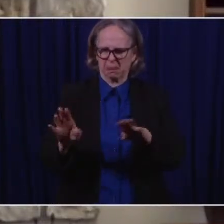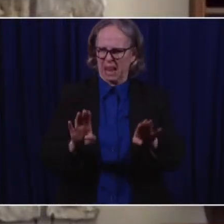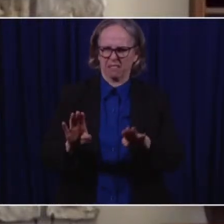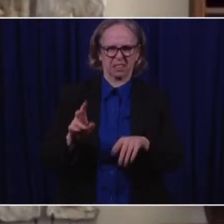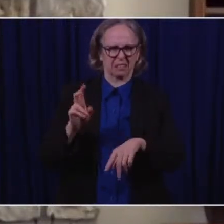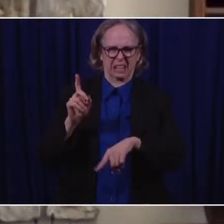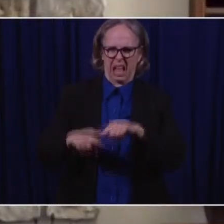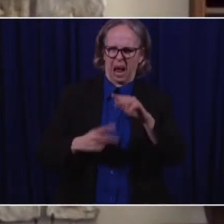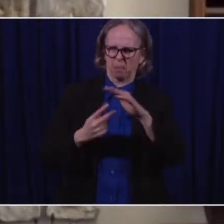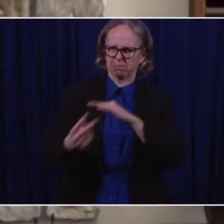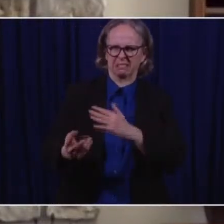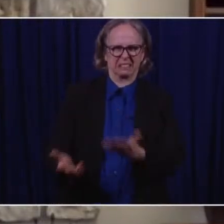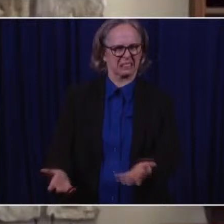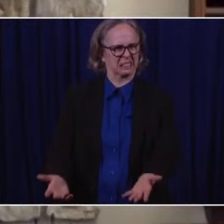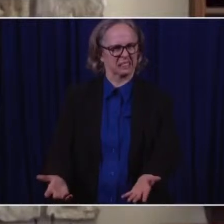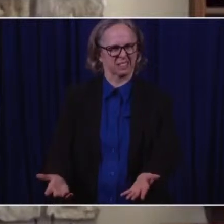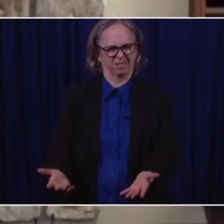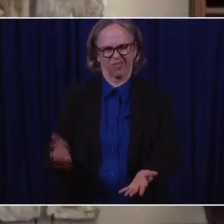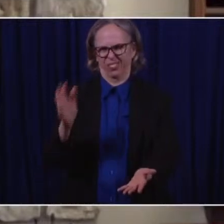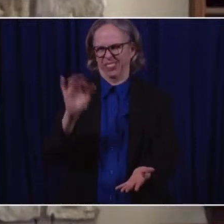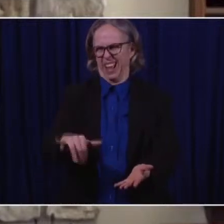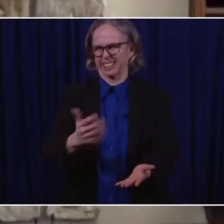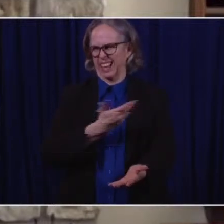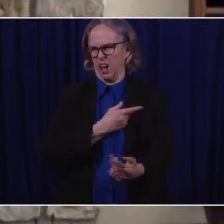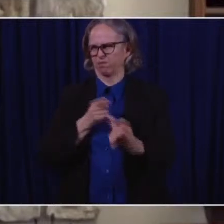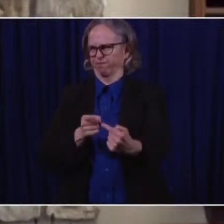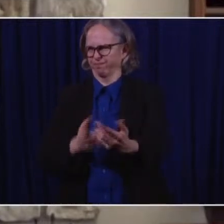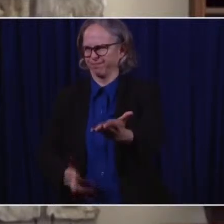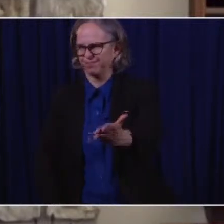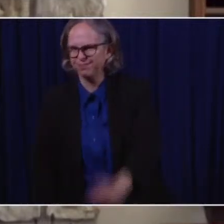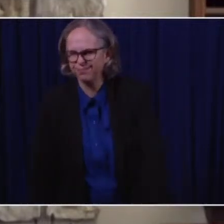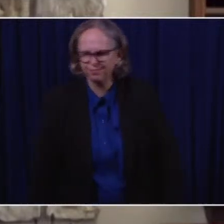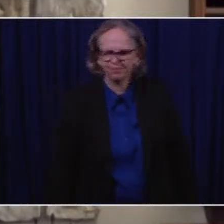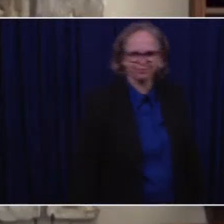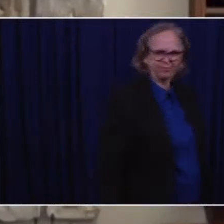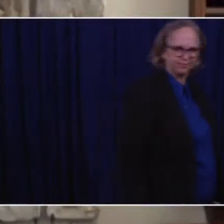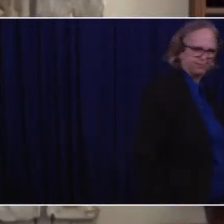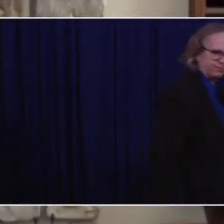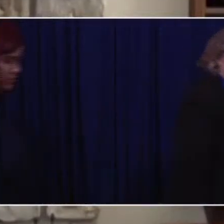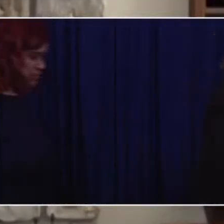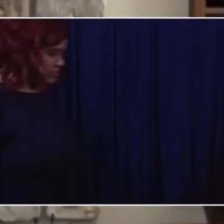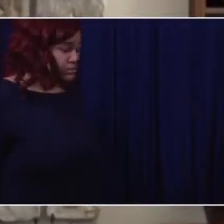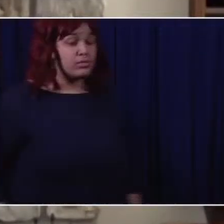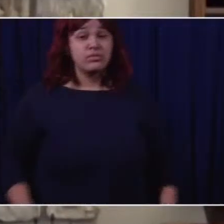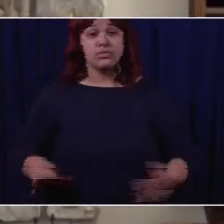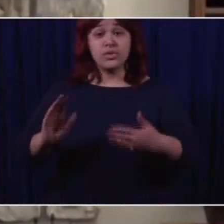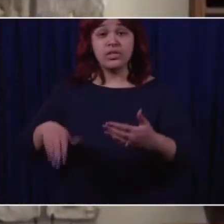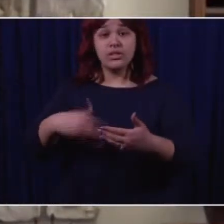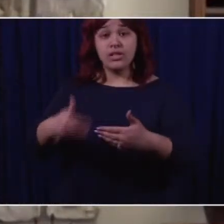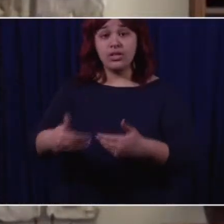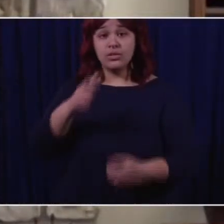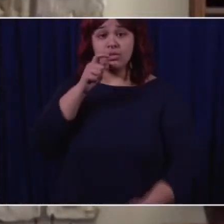Next question is from Laura Hancock at cleveland.com. Hey, Laura.